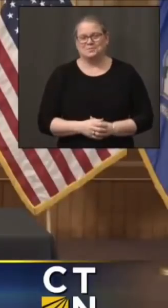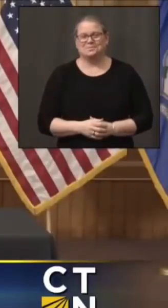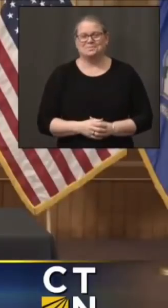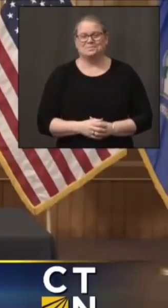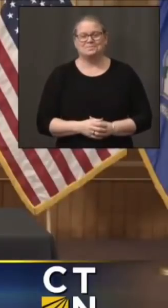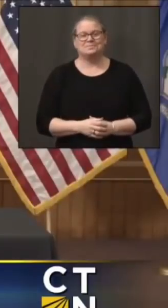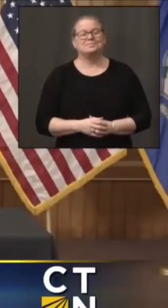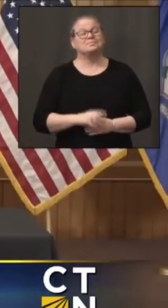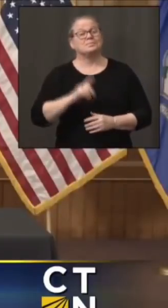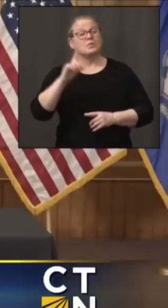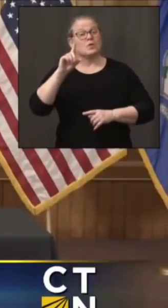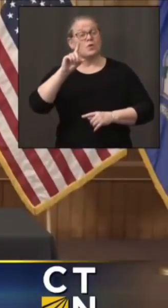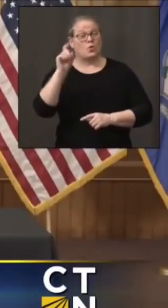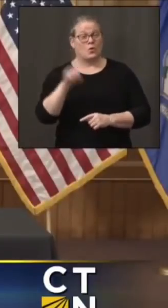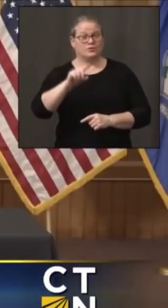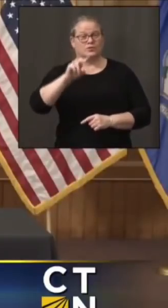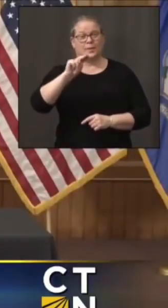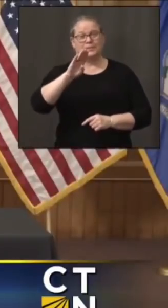NBC Connecticut.